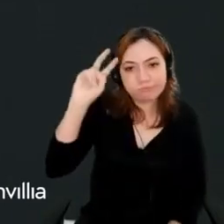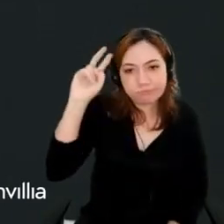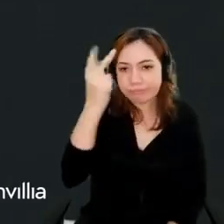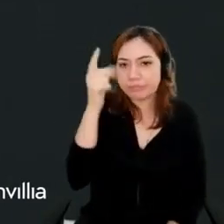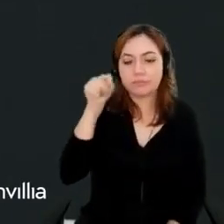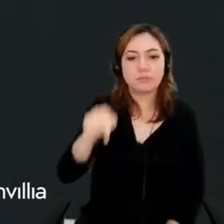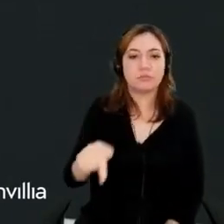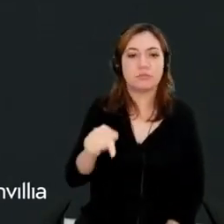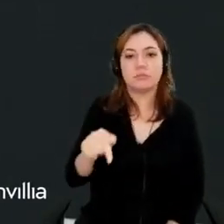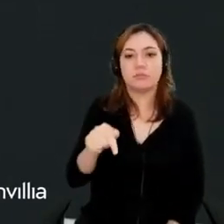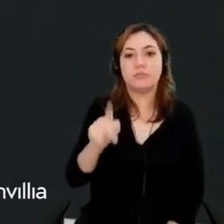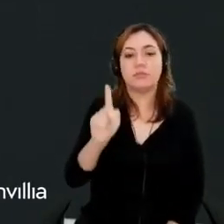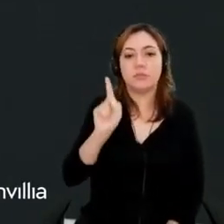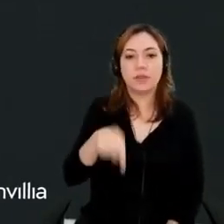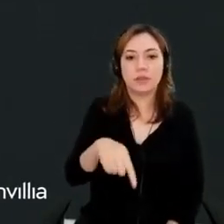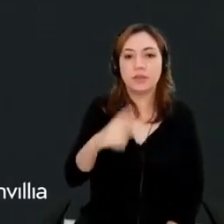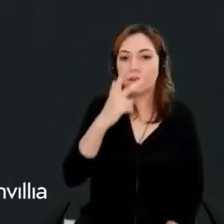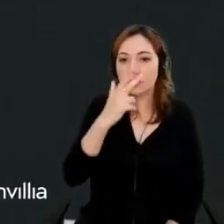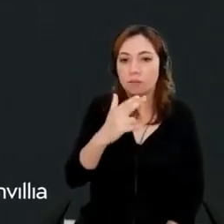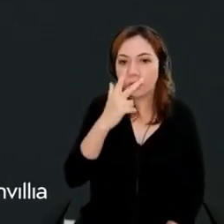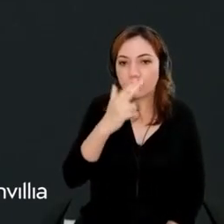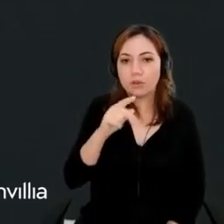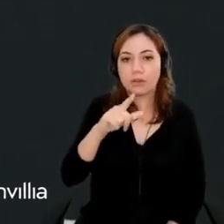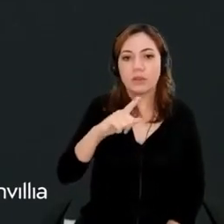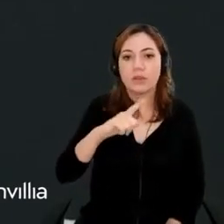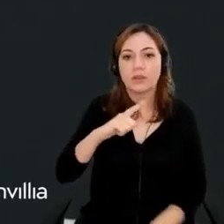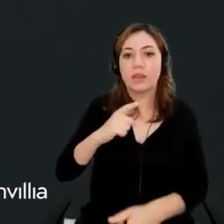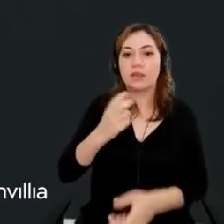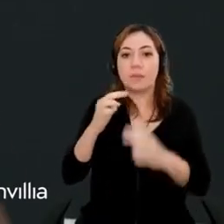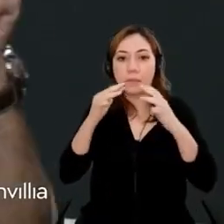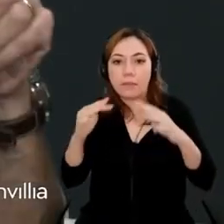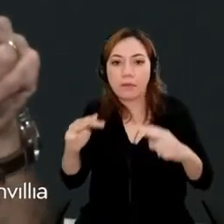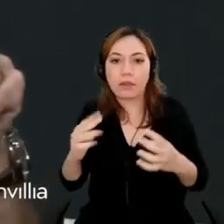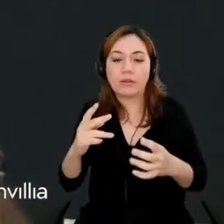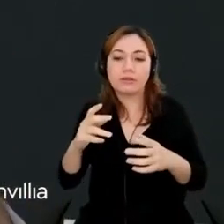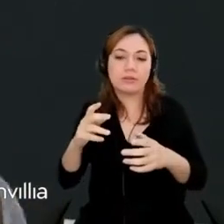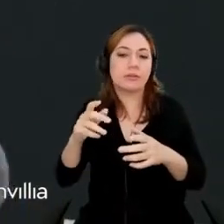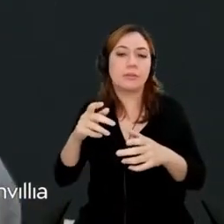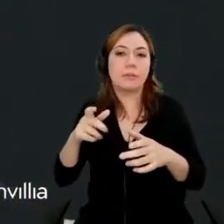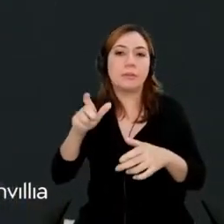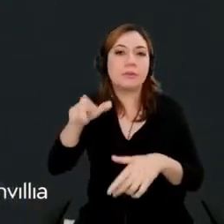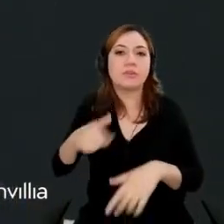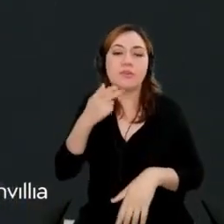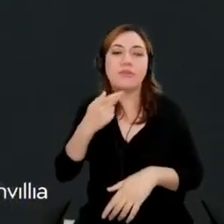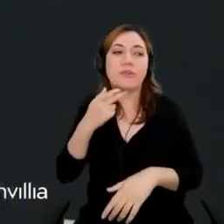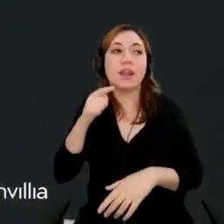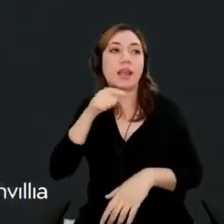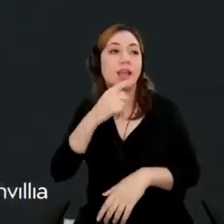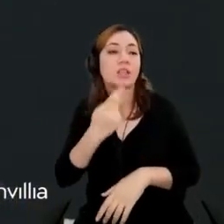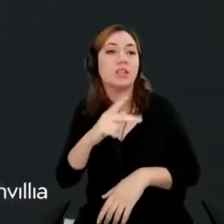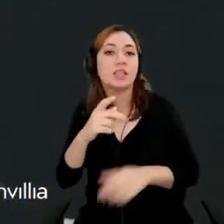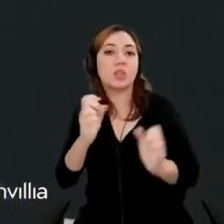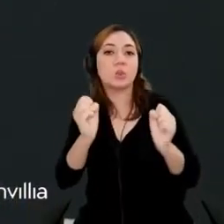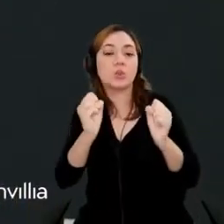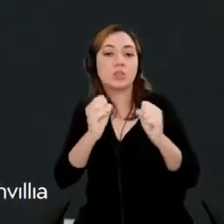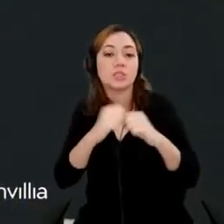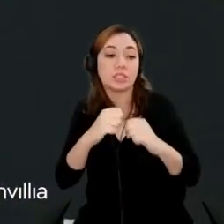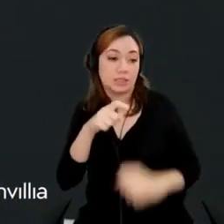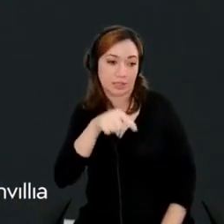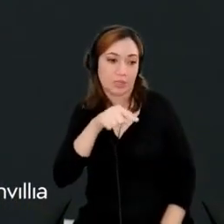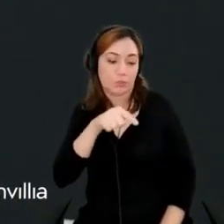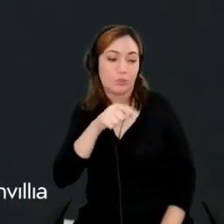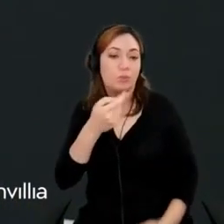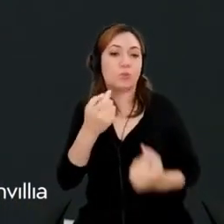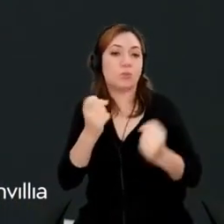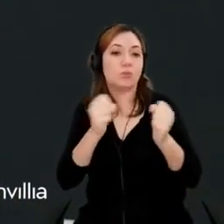like a marketer or a sales guy saying something like that, oh, your system, CIO, your system falls,